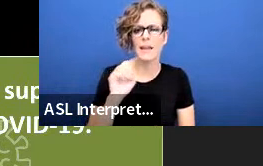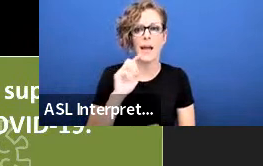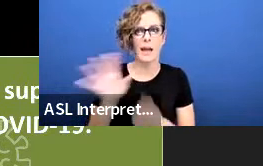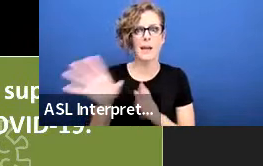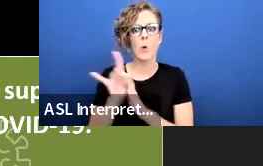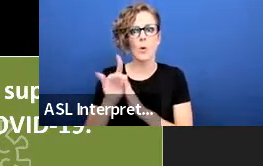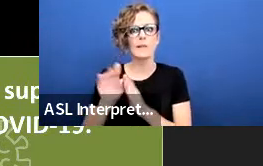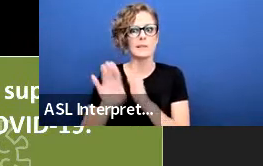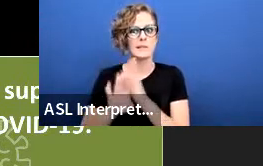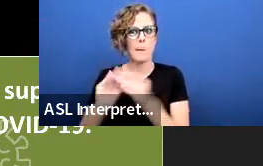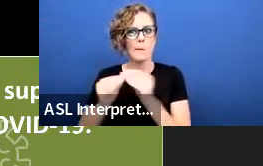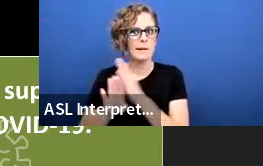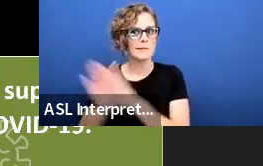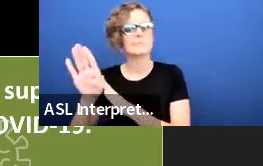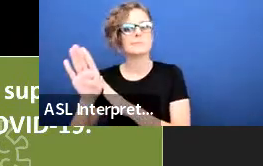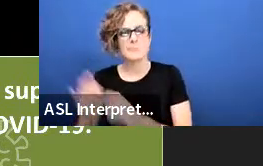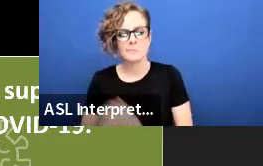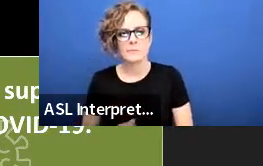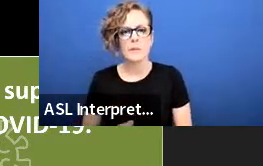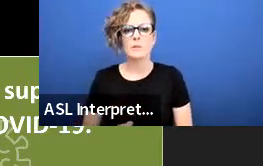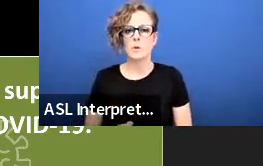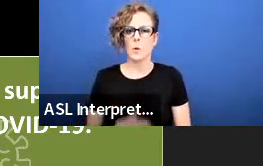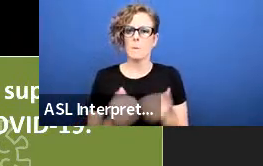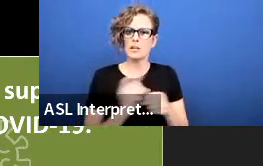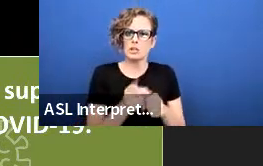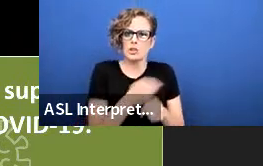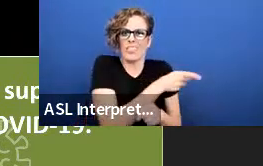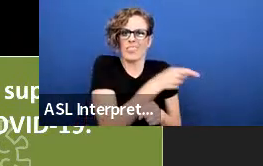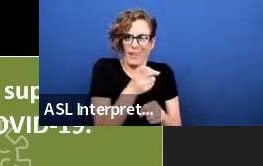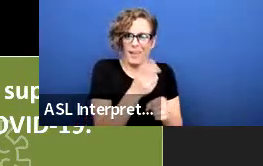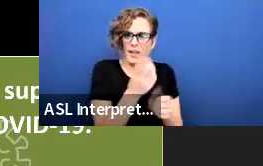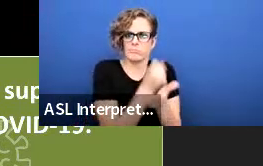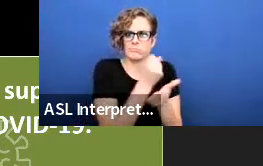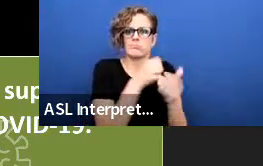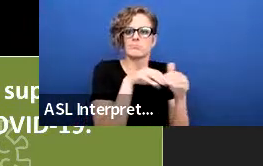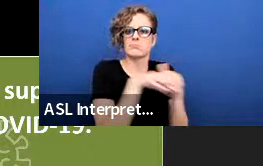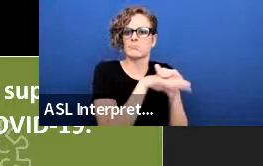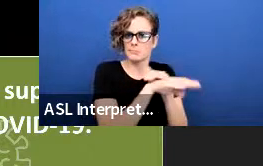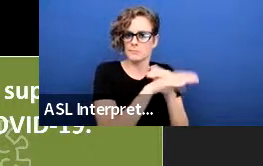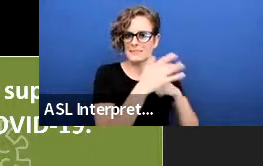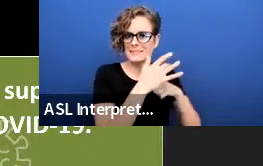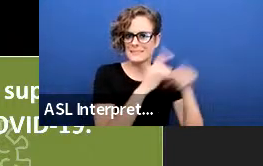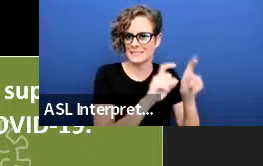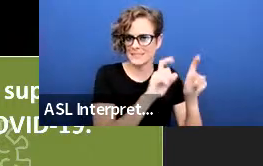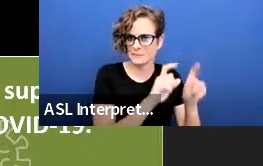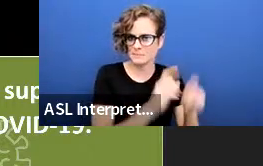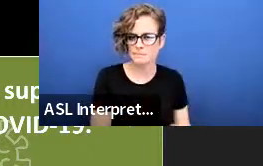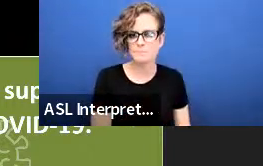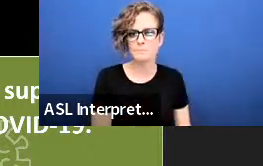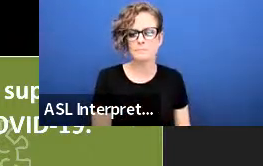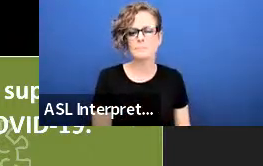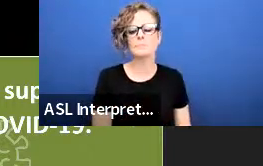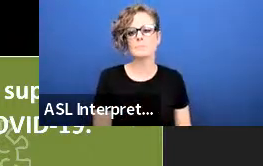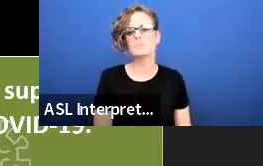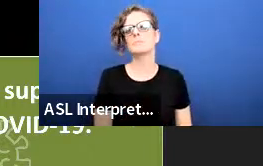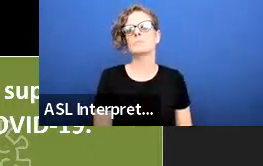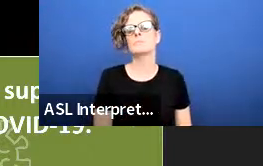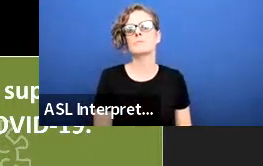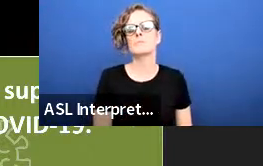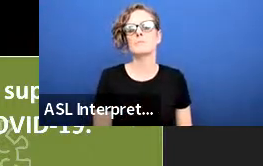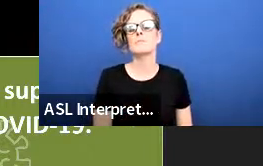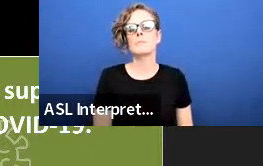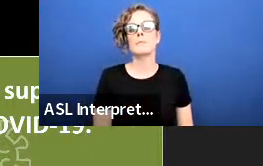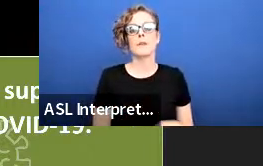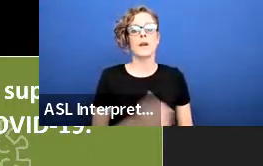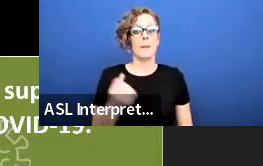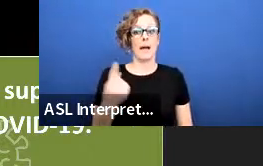want to make sure that they have available testing. But as we move forward, as you heard Julie say at the beginning, our